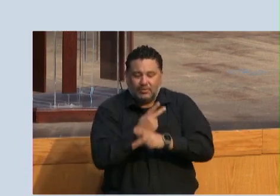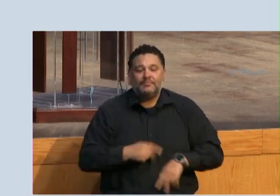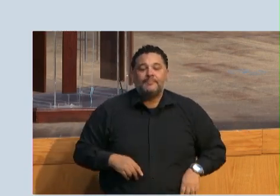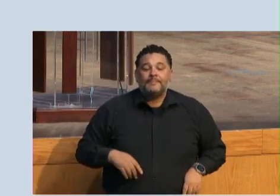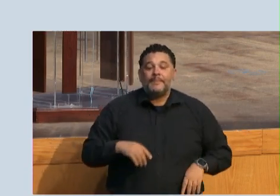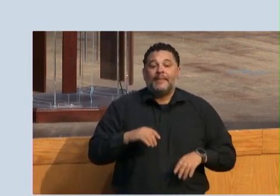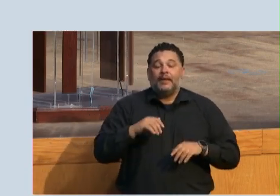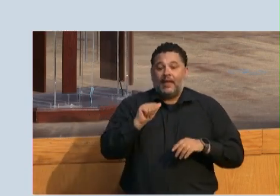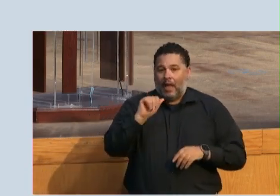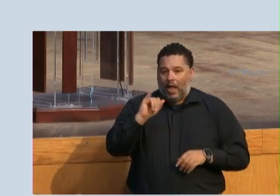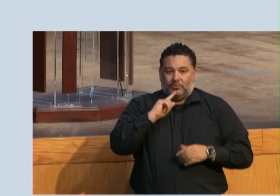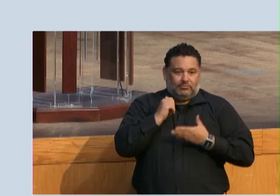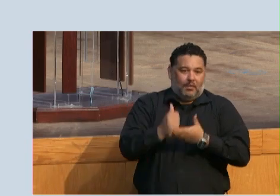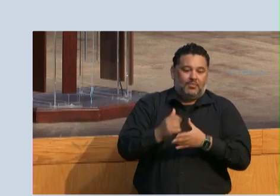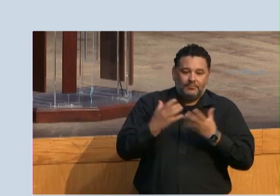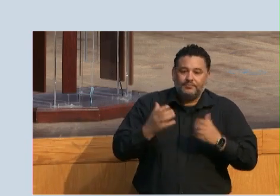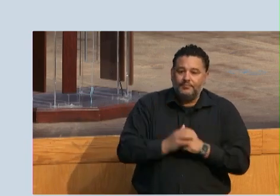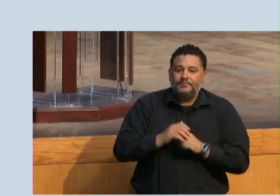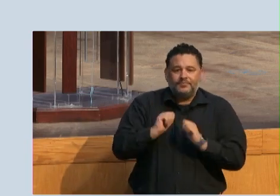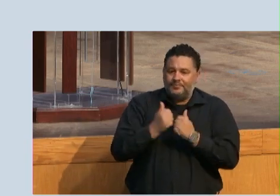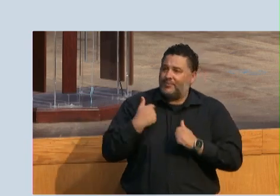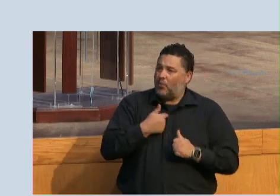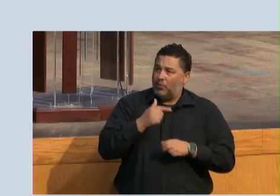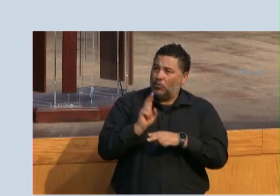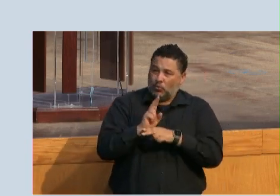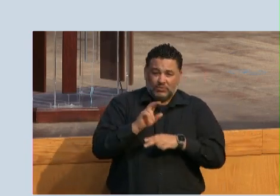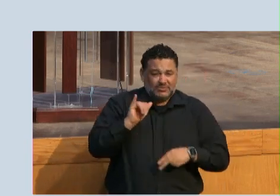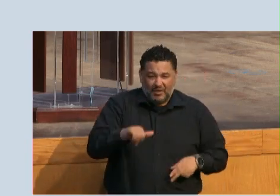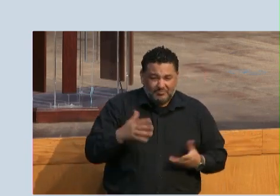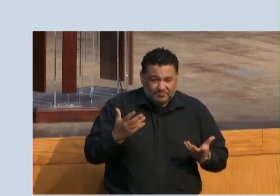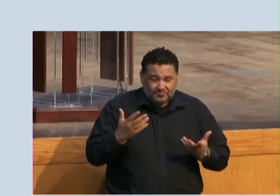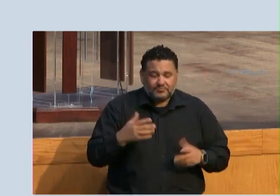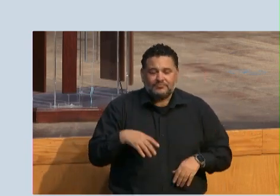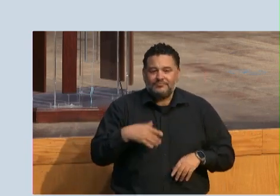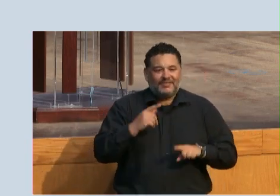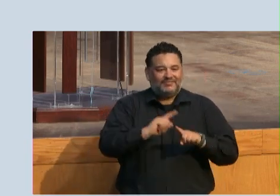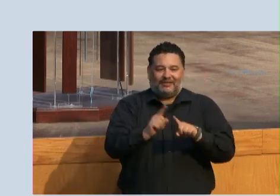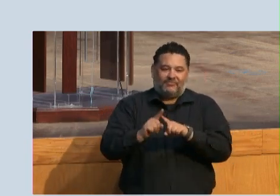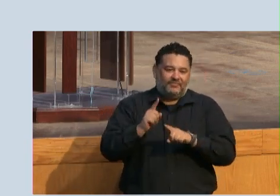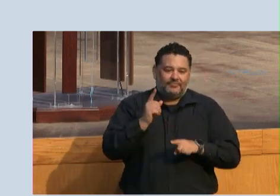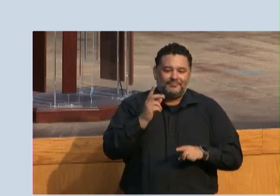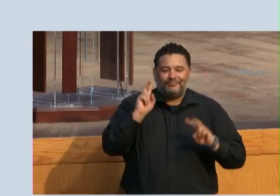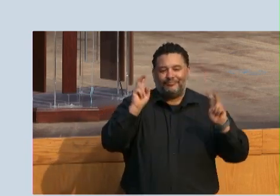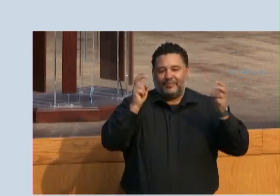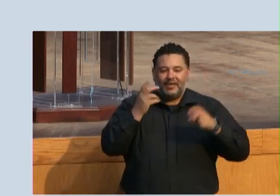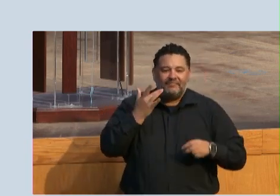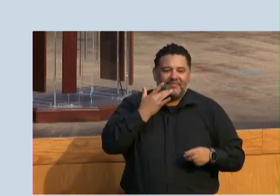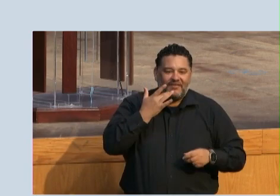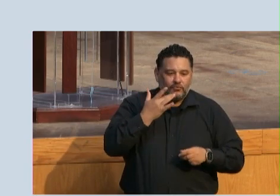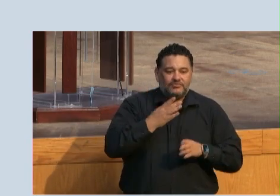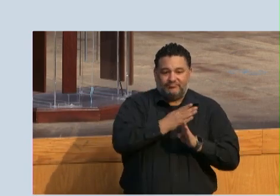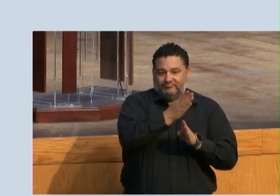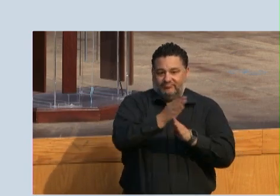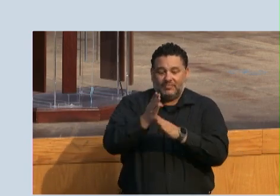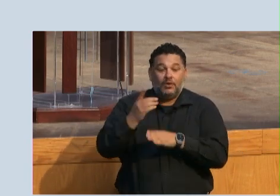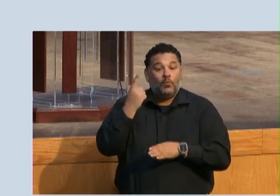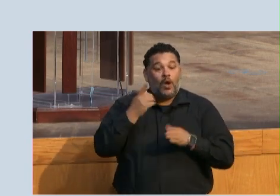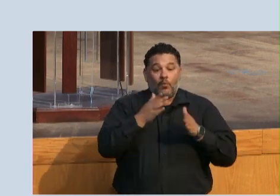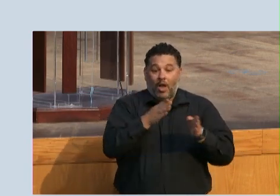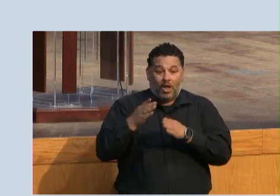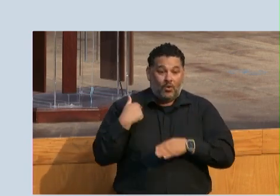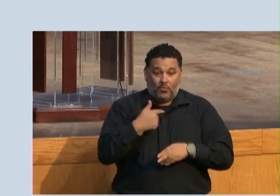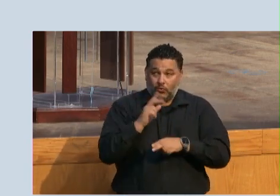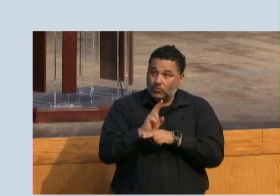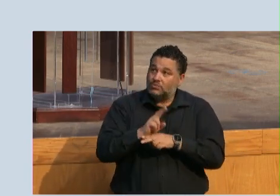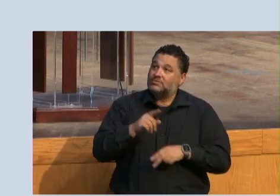learning and AI at STC Health, it comes in many different flavors. So one of the first ways we've been using it is in